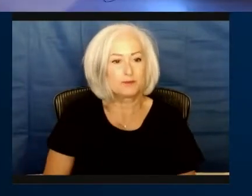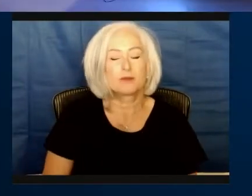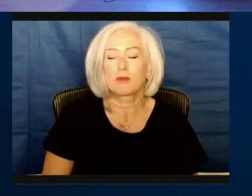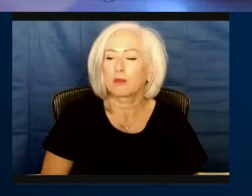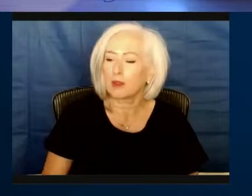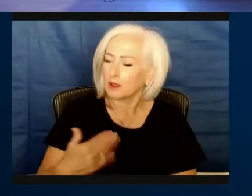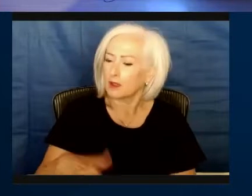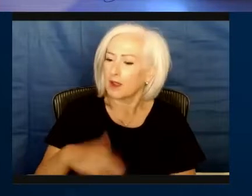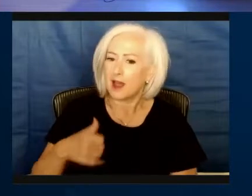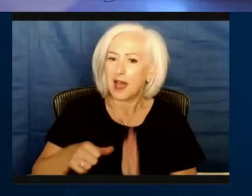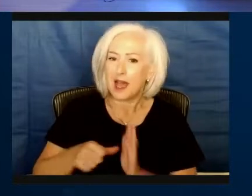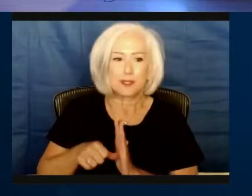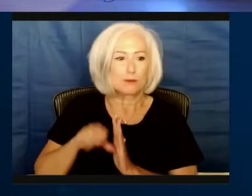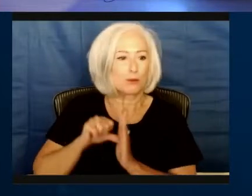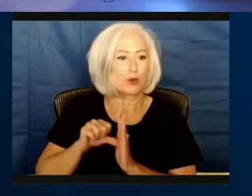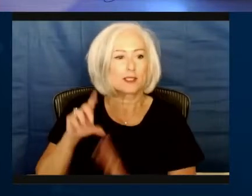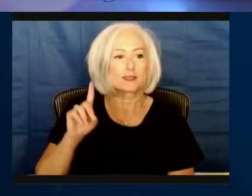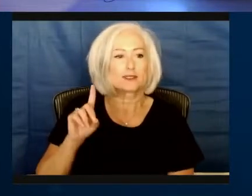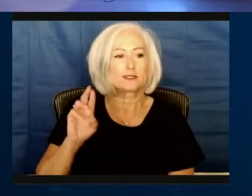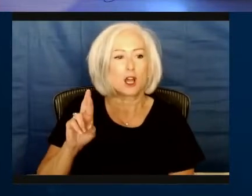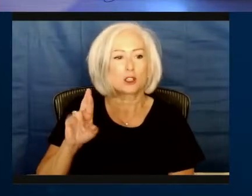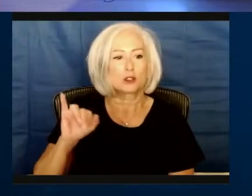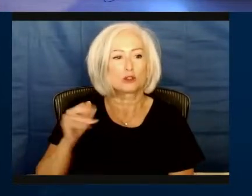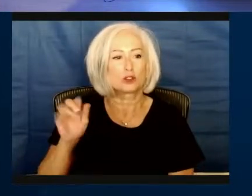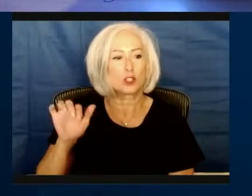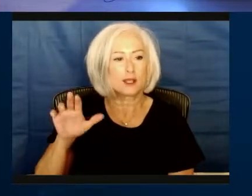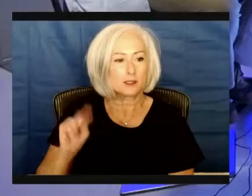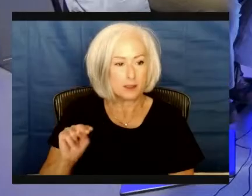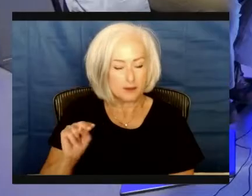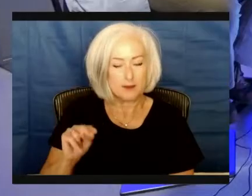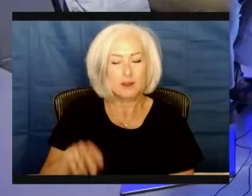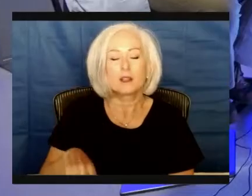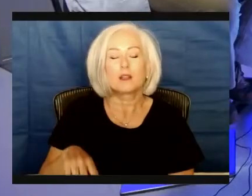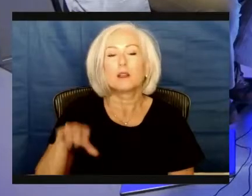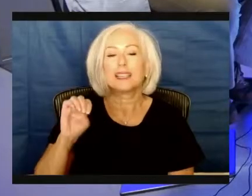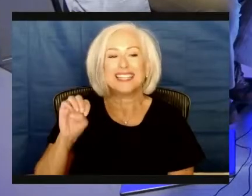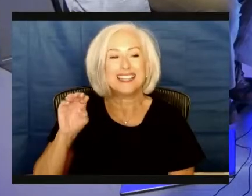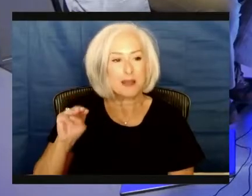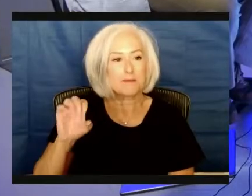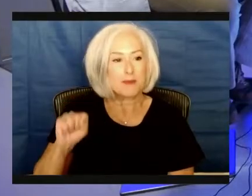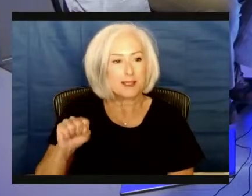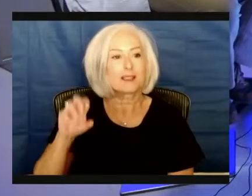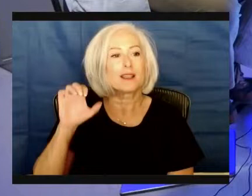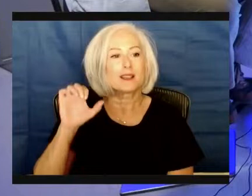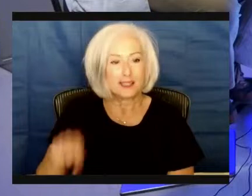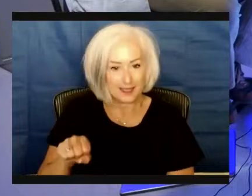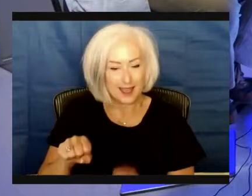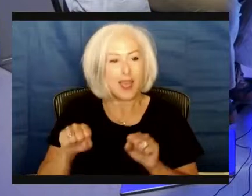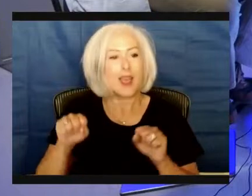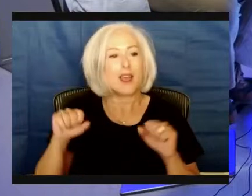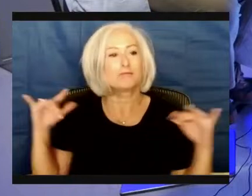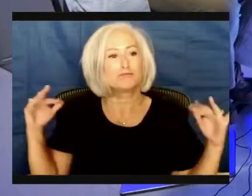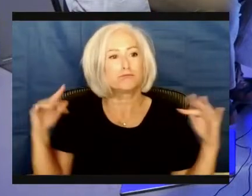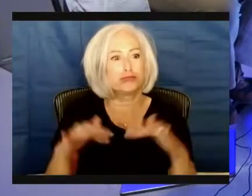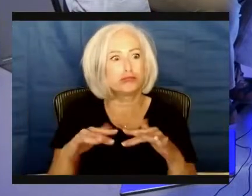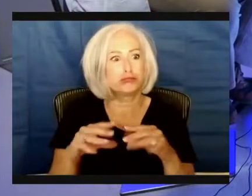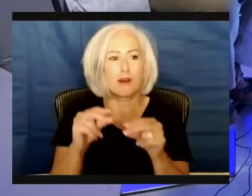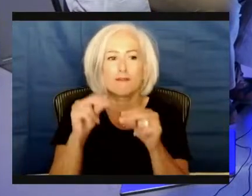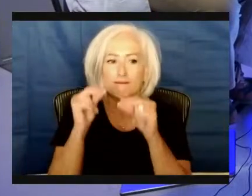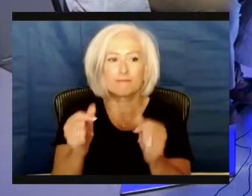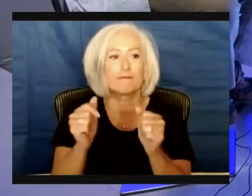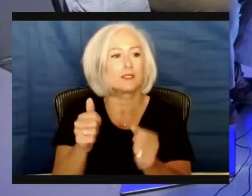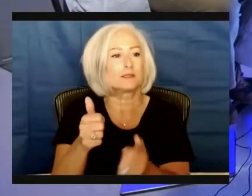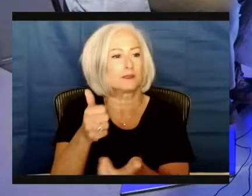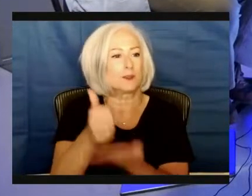that EMS can mobilize and respond so rapidly. Talk to us a little bit. How does that happen? Yeah, so